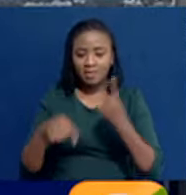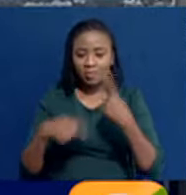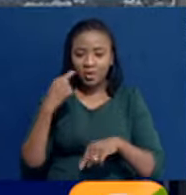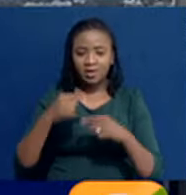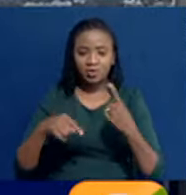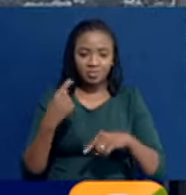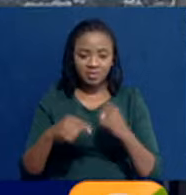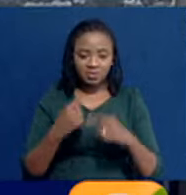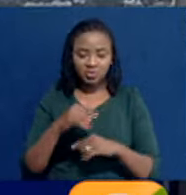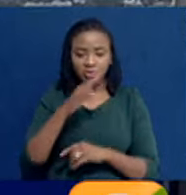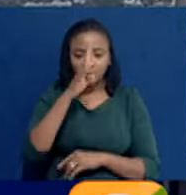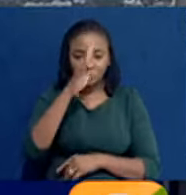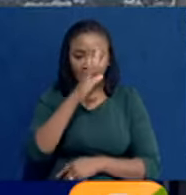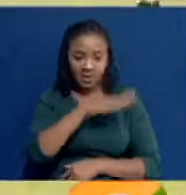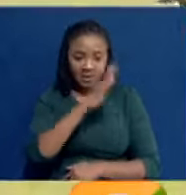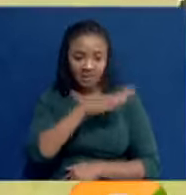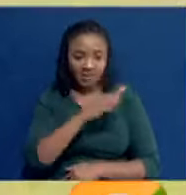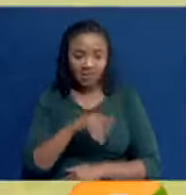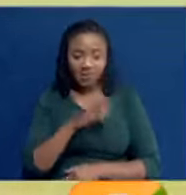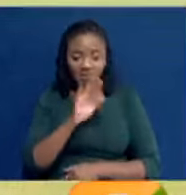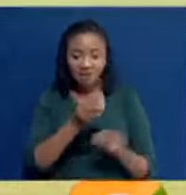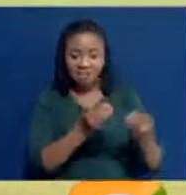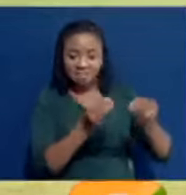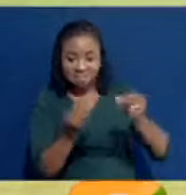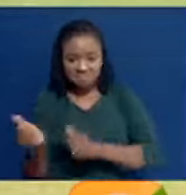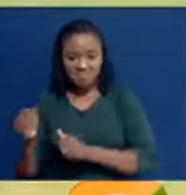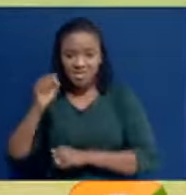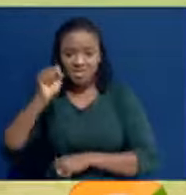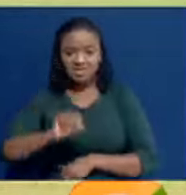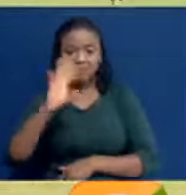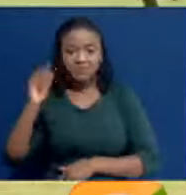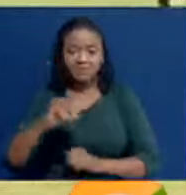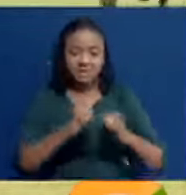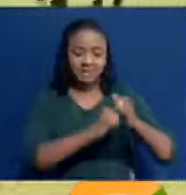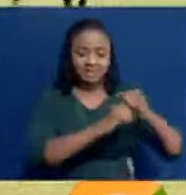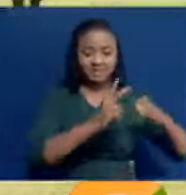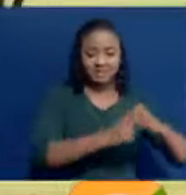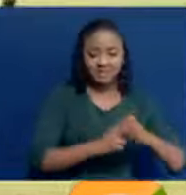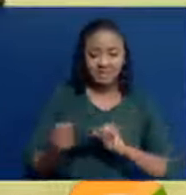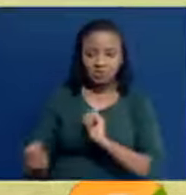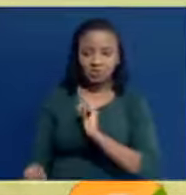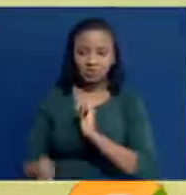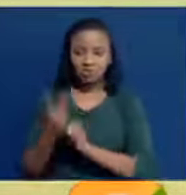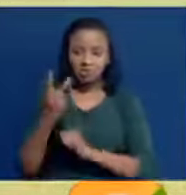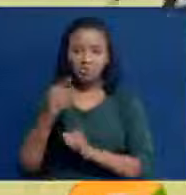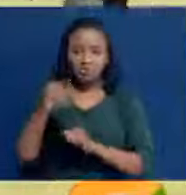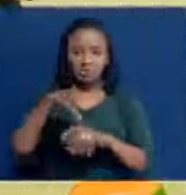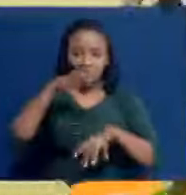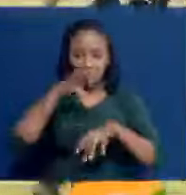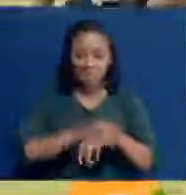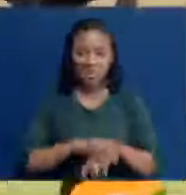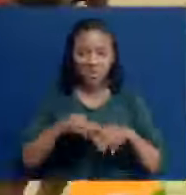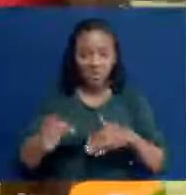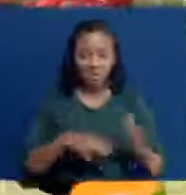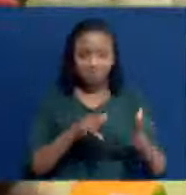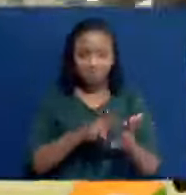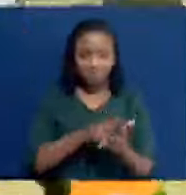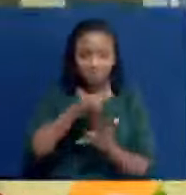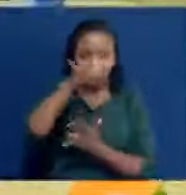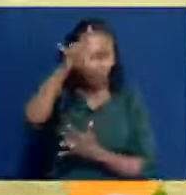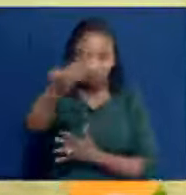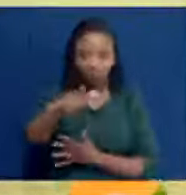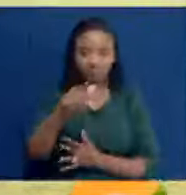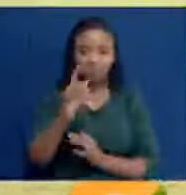Sunday afternoon. Against all the odds, Shujaa beat South Africa 17-12 in the finals to book a ticket to their third